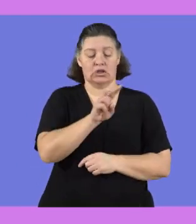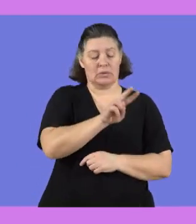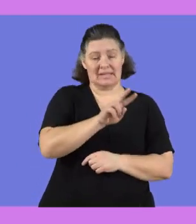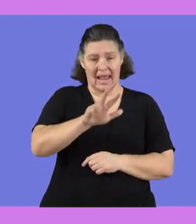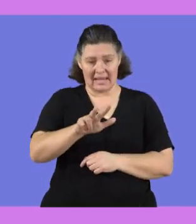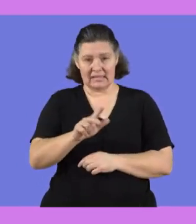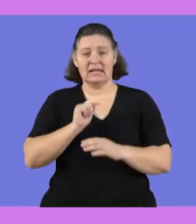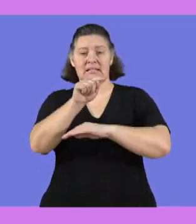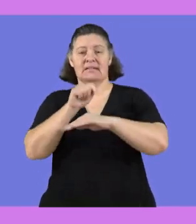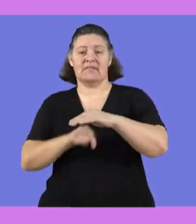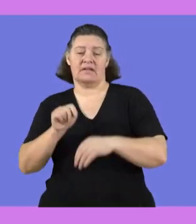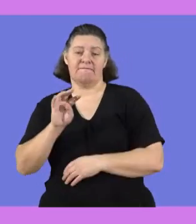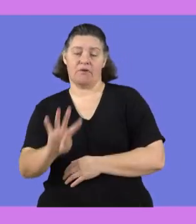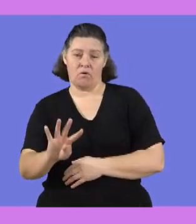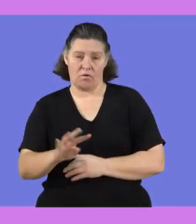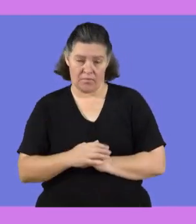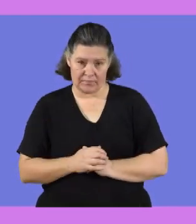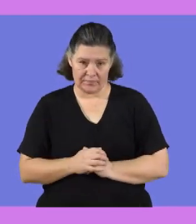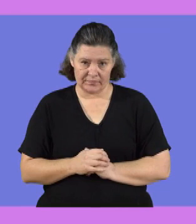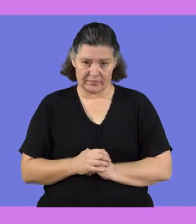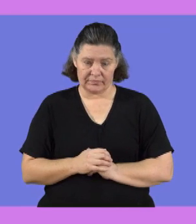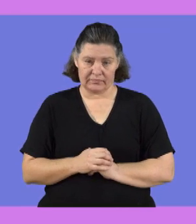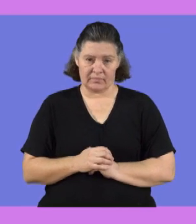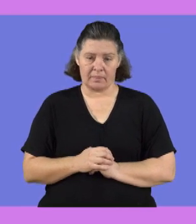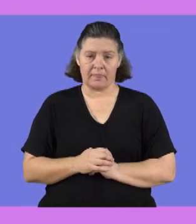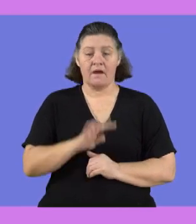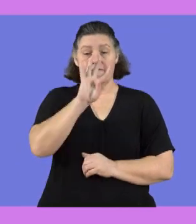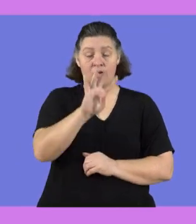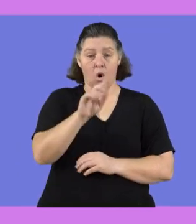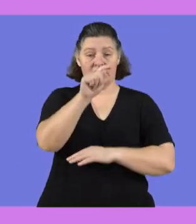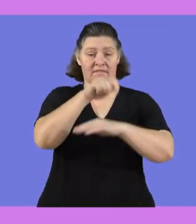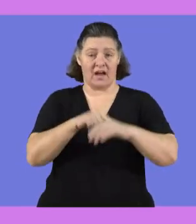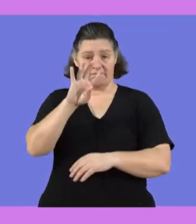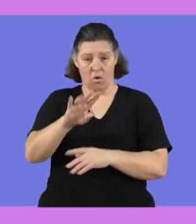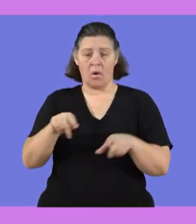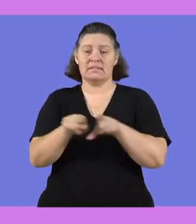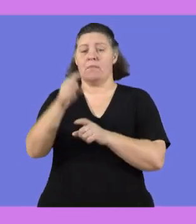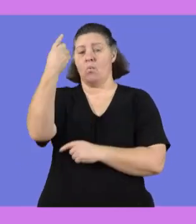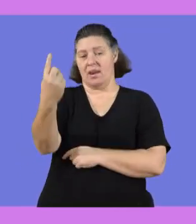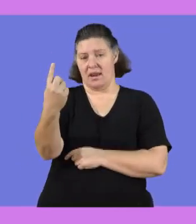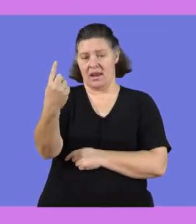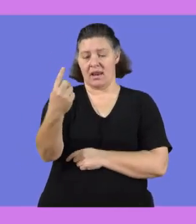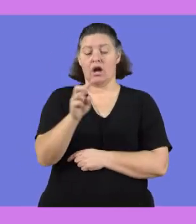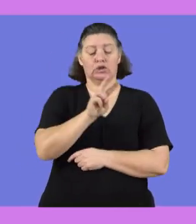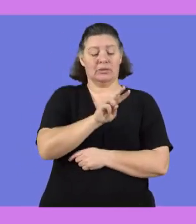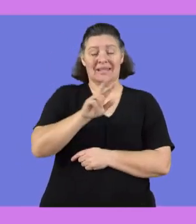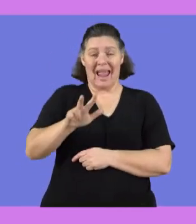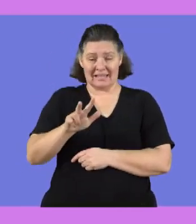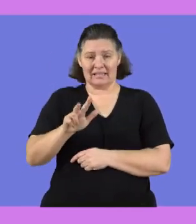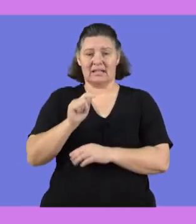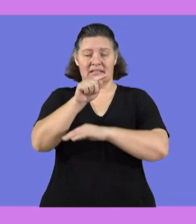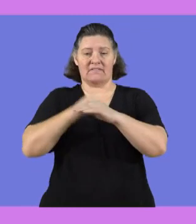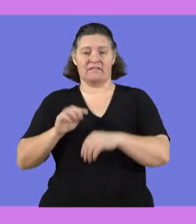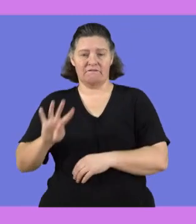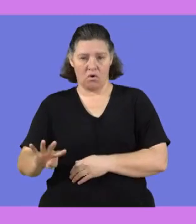we also say 28 divided by 4. So 4 divided by 4 is 1.